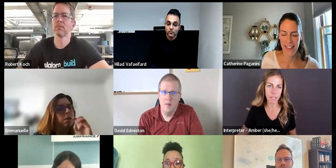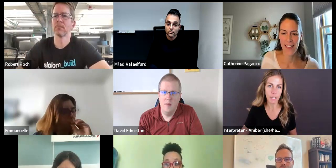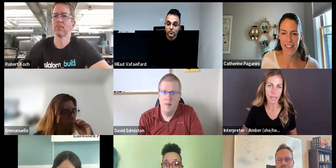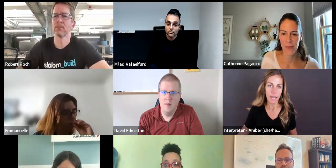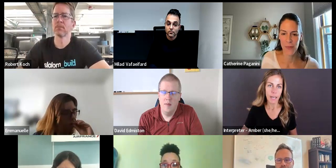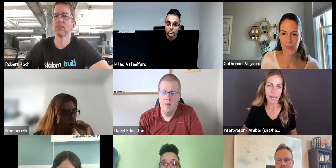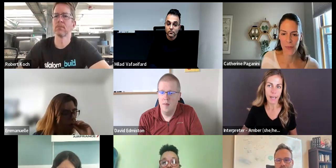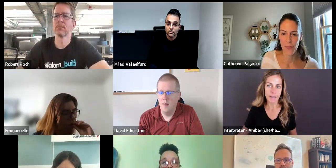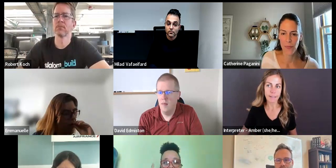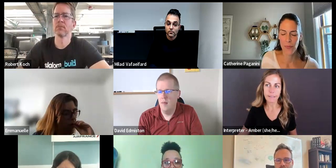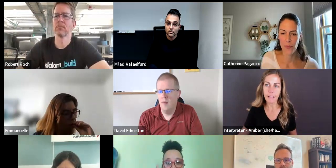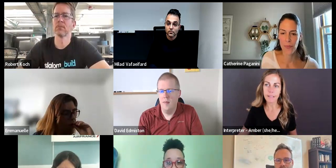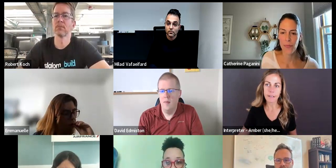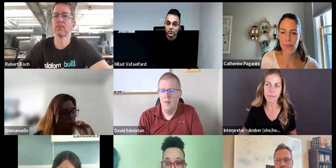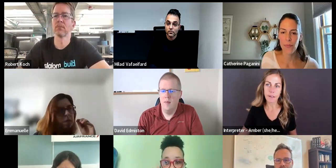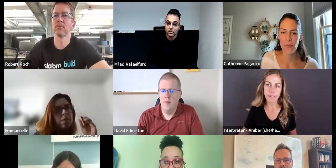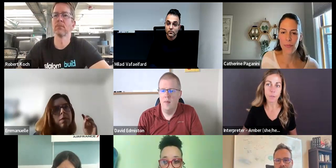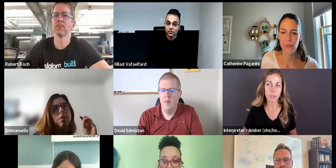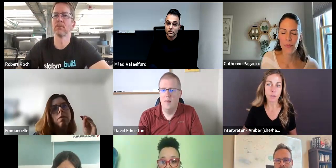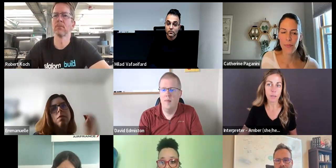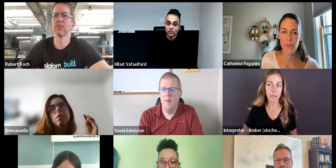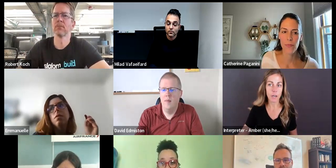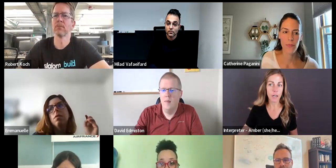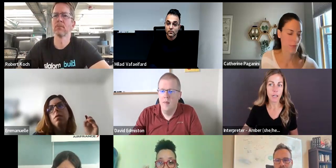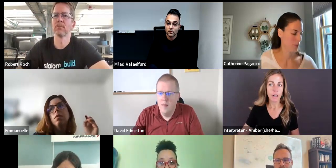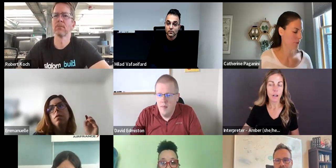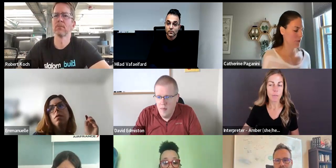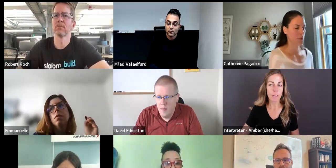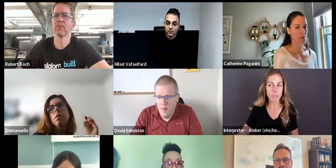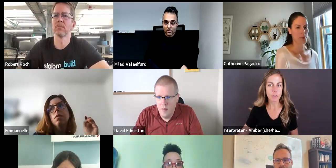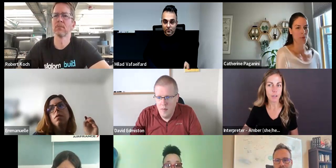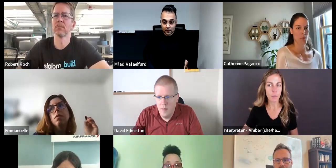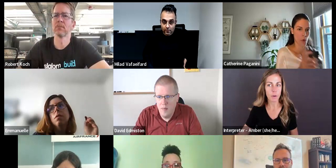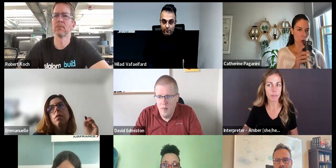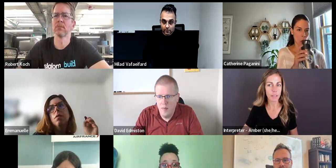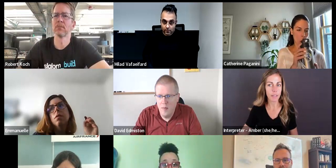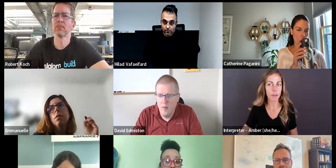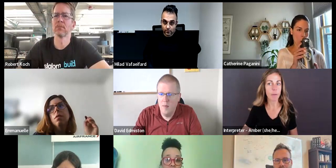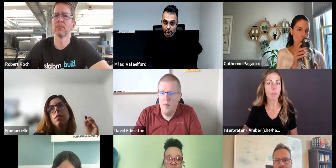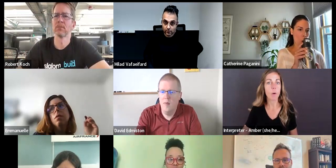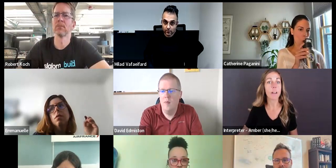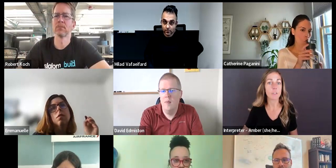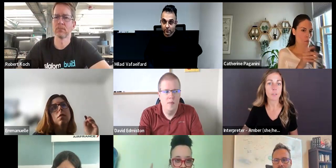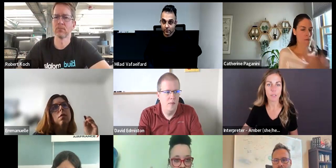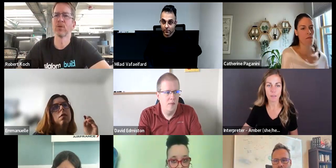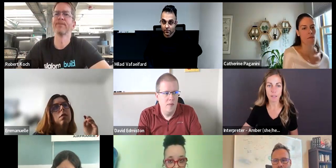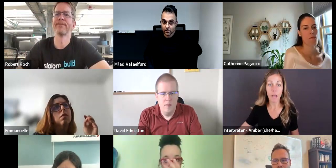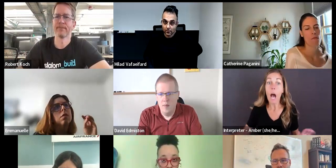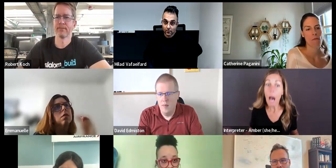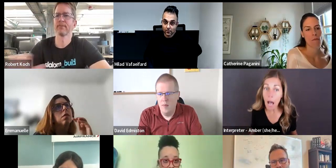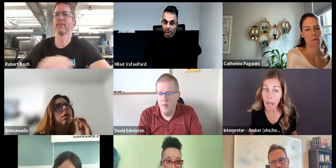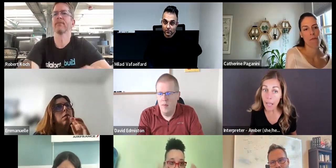disability. And he says that in France, when you're a speaker, accommodation and transport are taken care of by the organizers of the